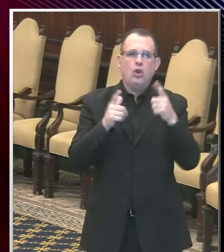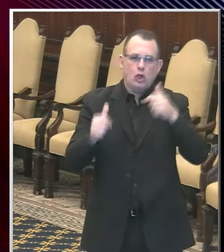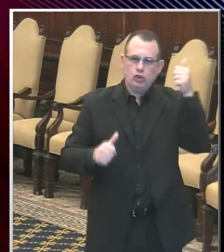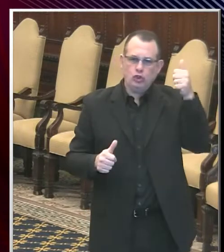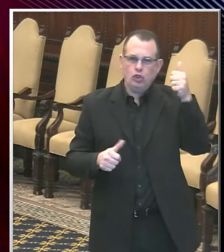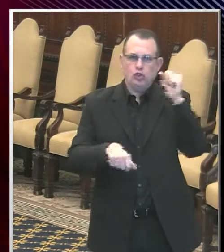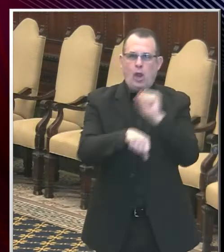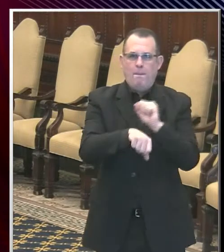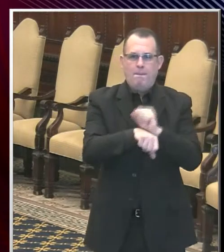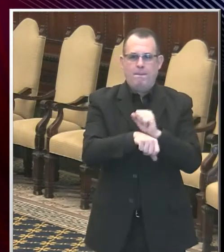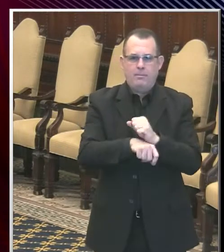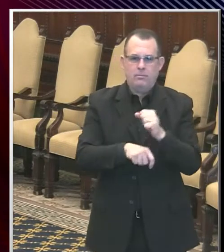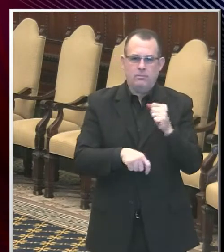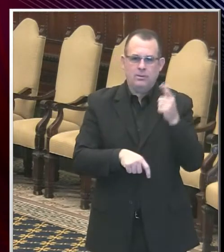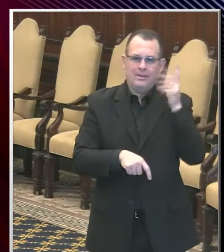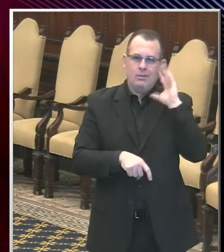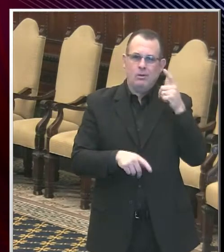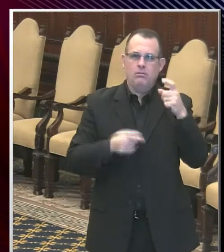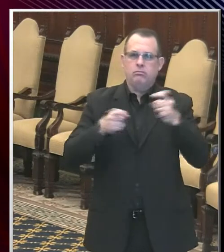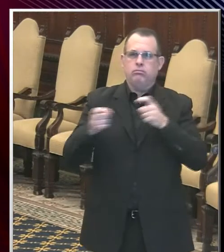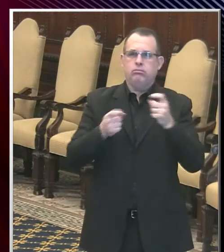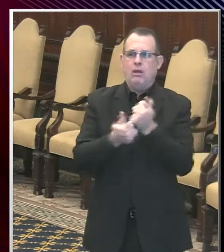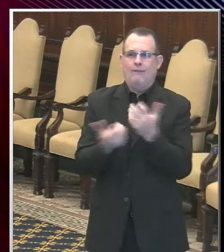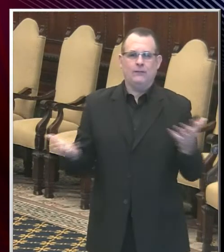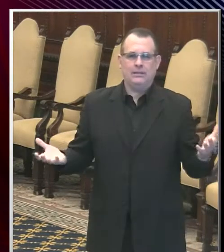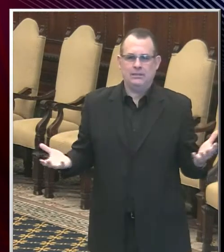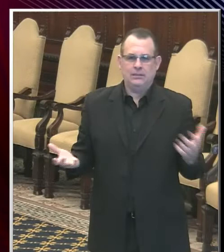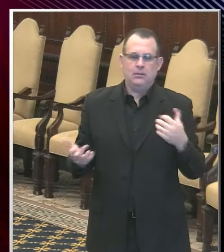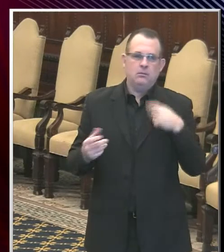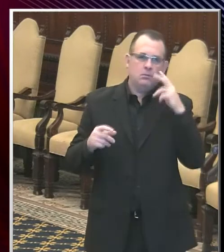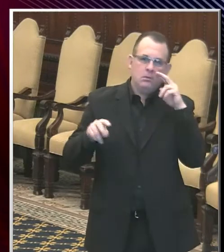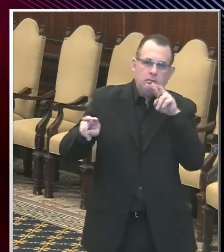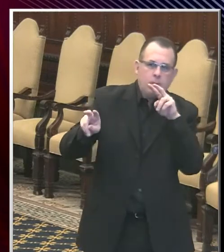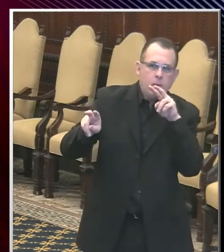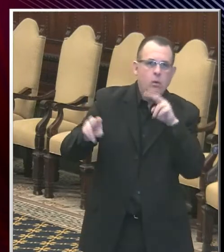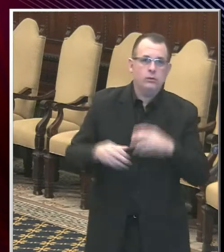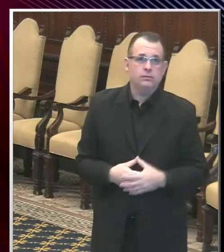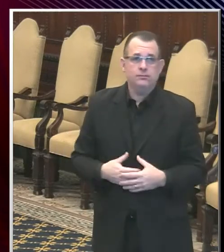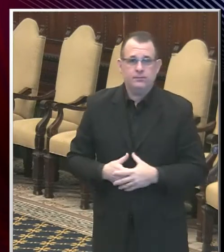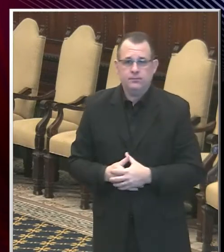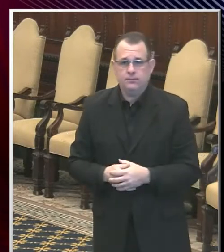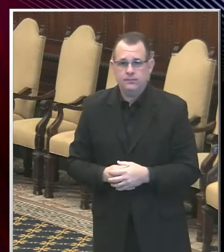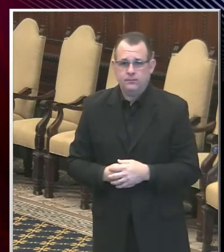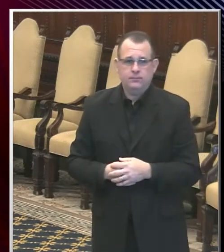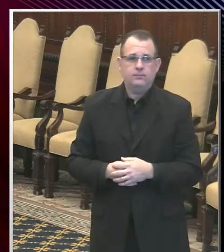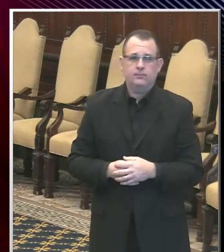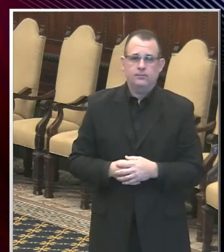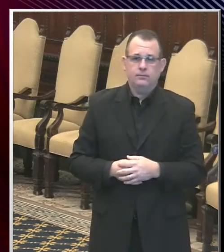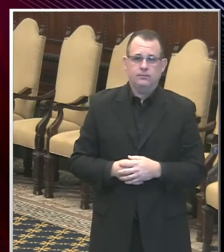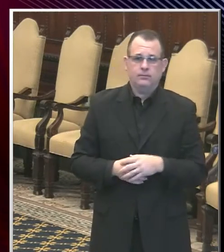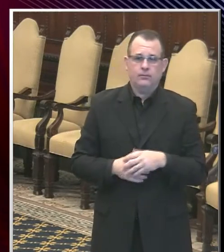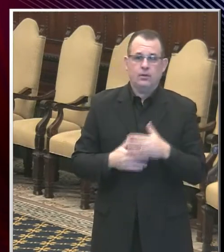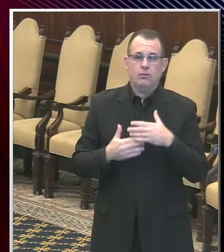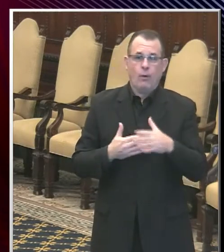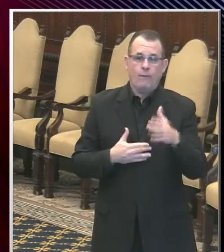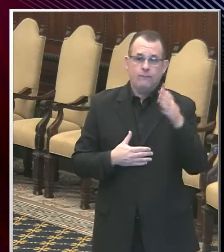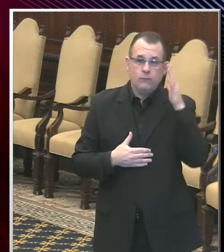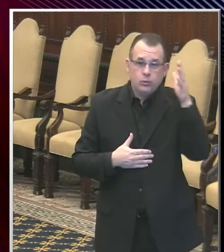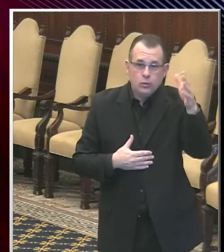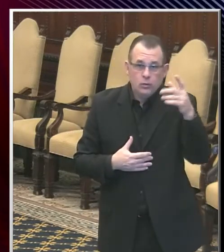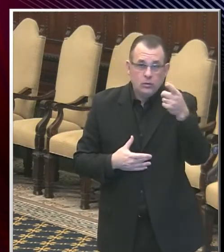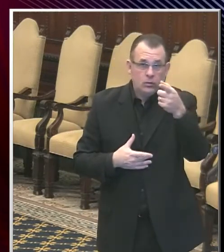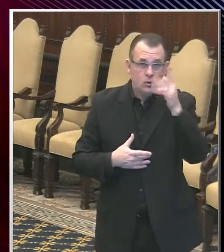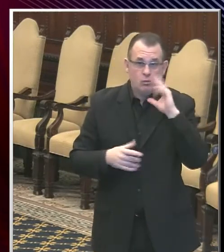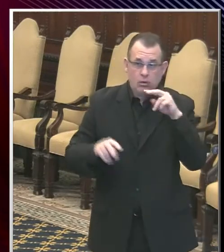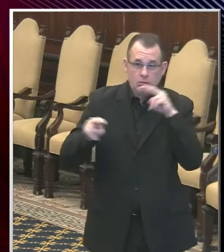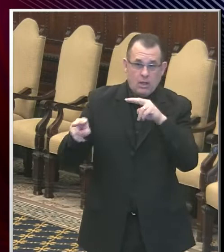somewhat self-police, but we'll make sure we keep an eye. And how will this going forward? Will you be looking at how this is going in terms